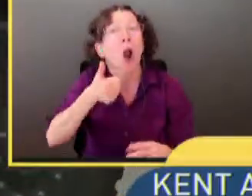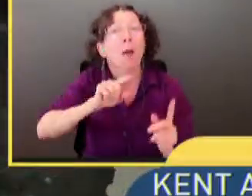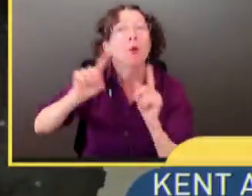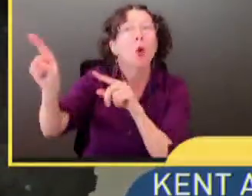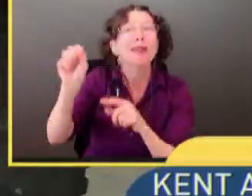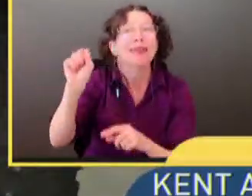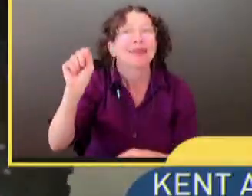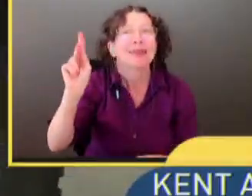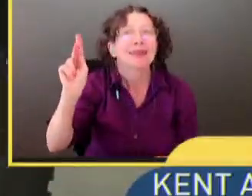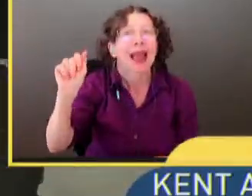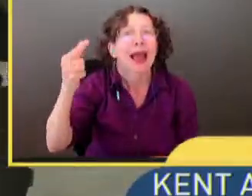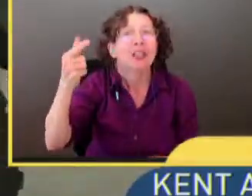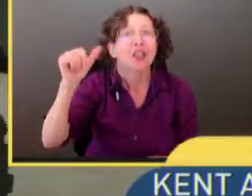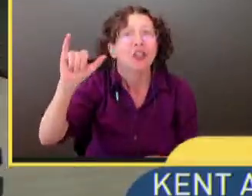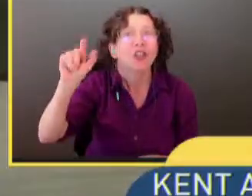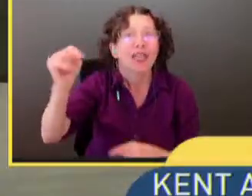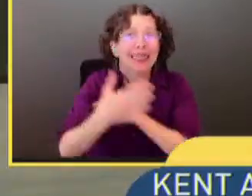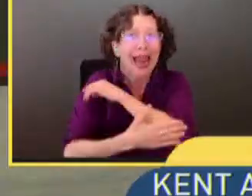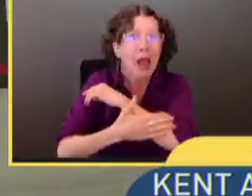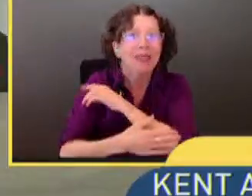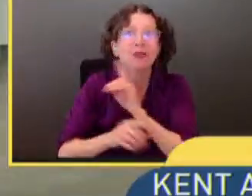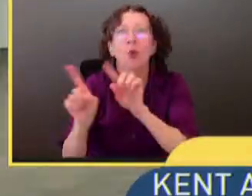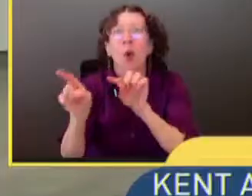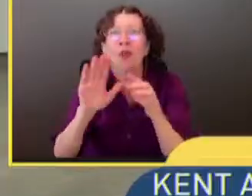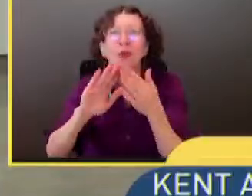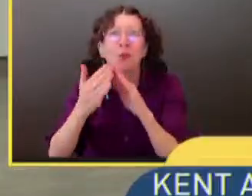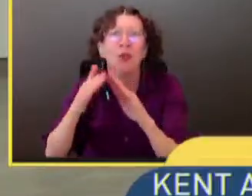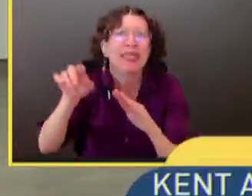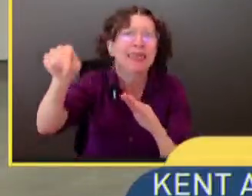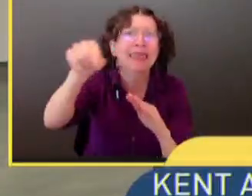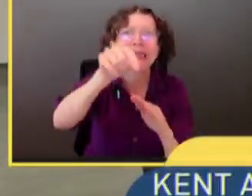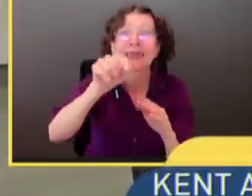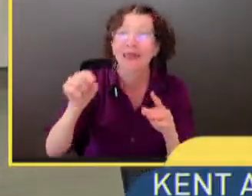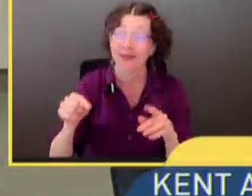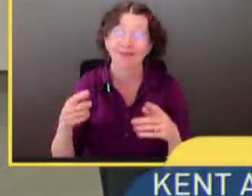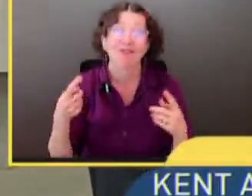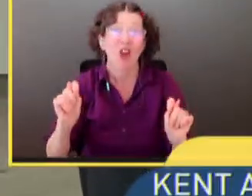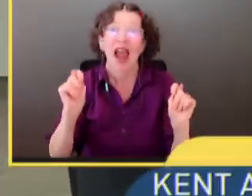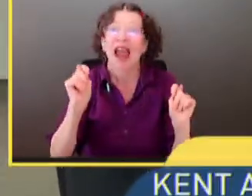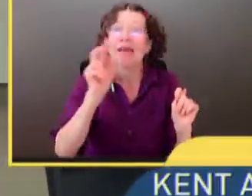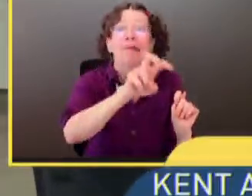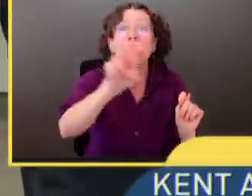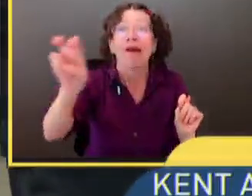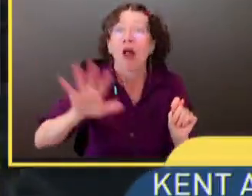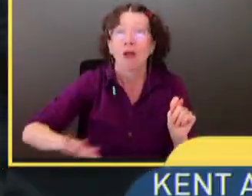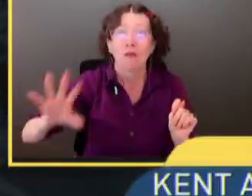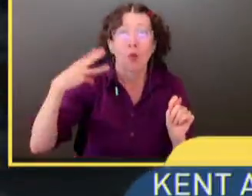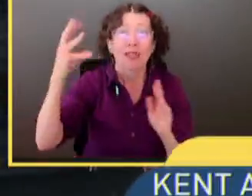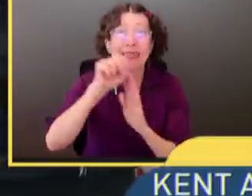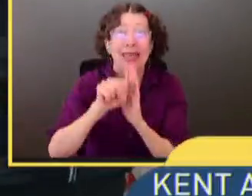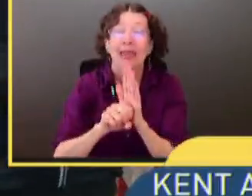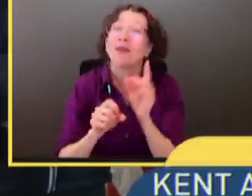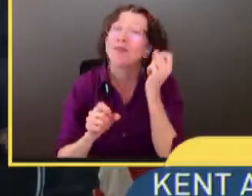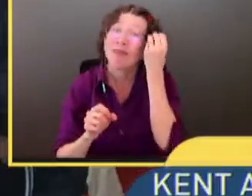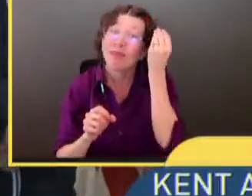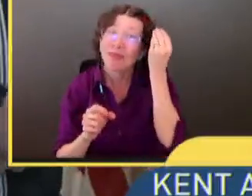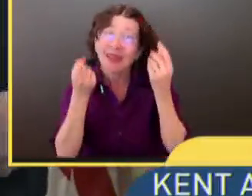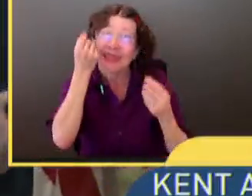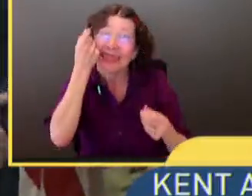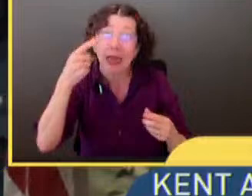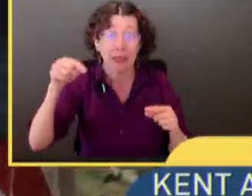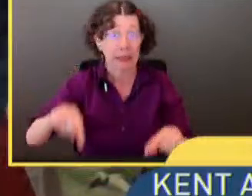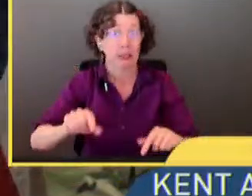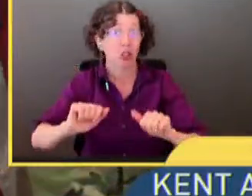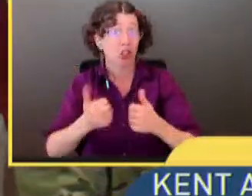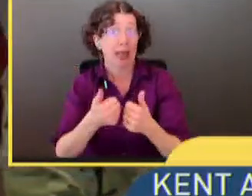much we deeply appreciate the hard work of folks who are in this room, or are watching live streaming, or out there right now taking care of the situation. I'll be